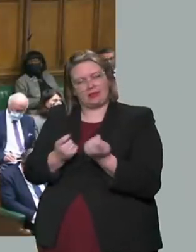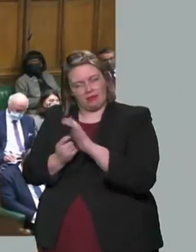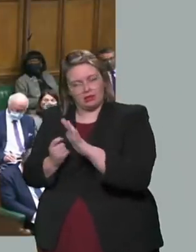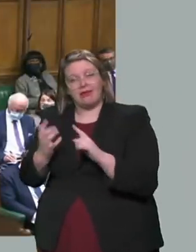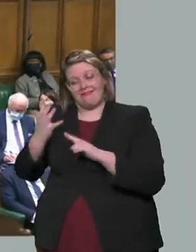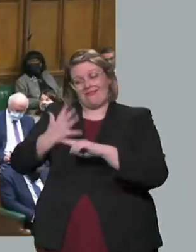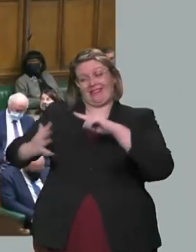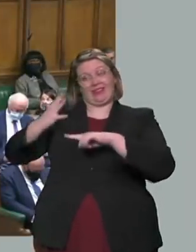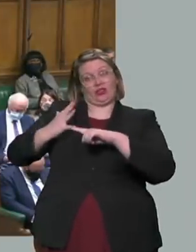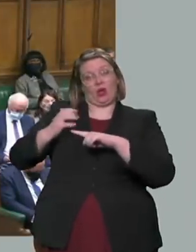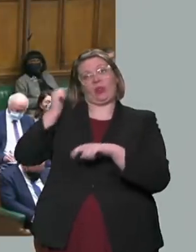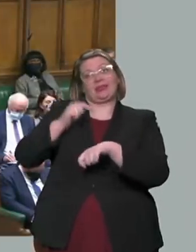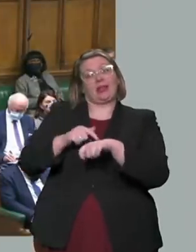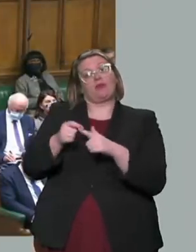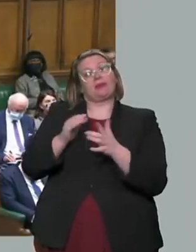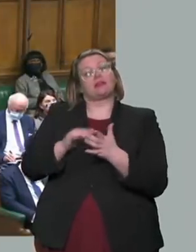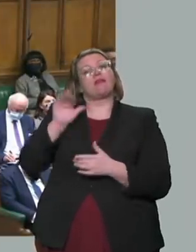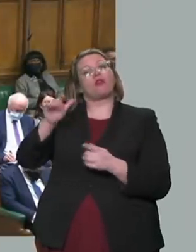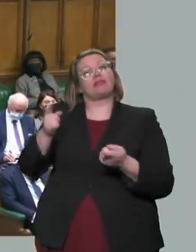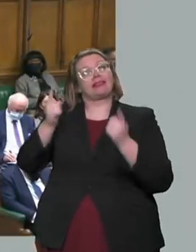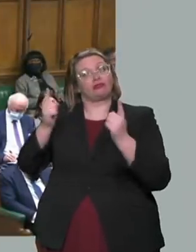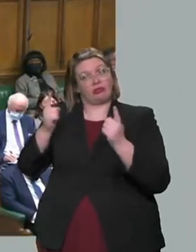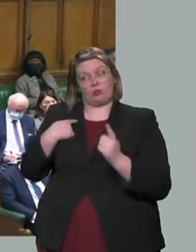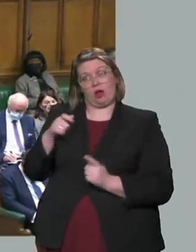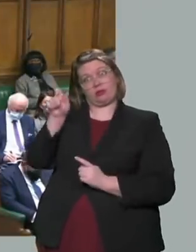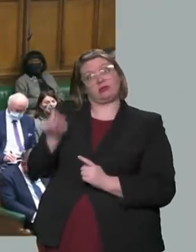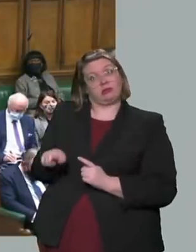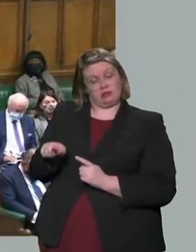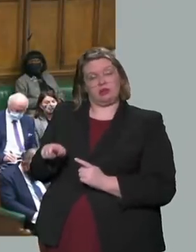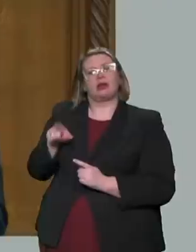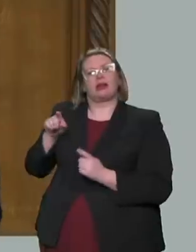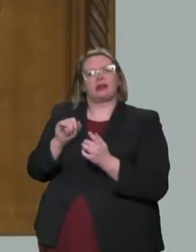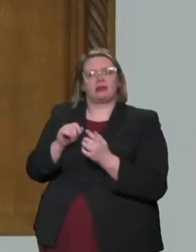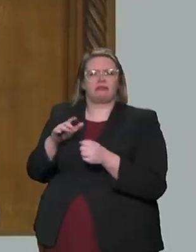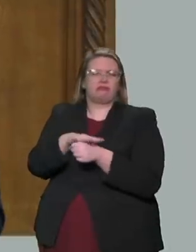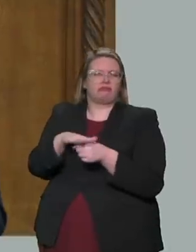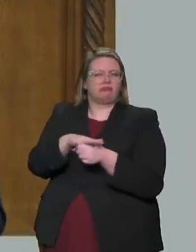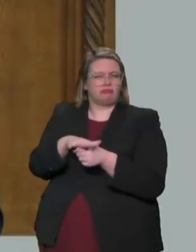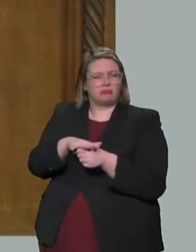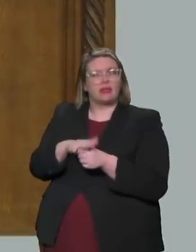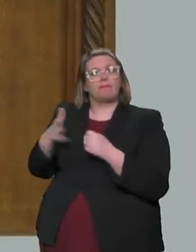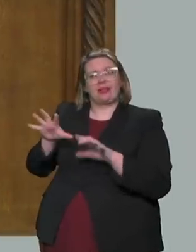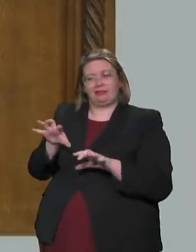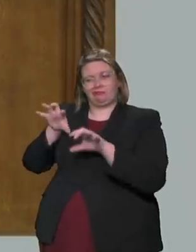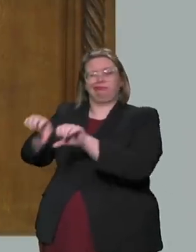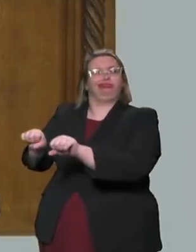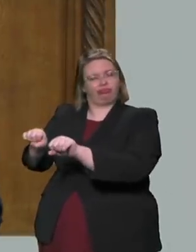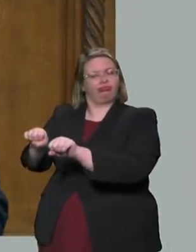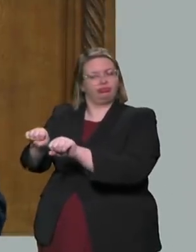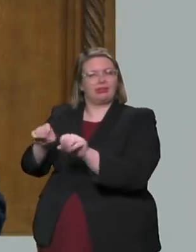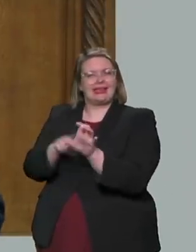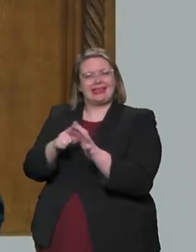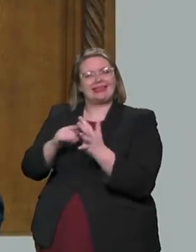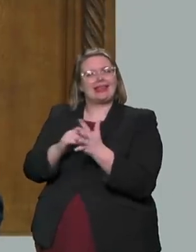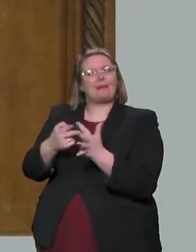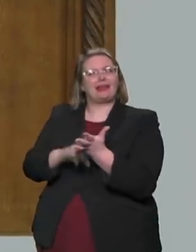Luke Simons was taken captive by the Houthis in Yemen, and unfortunately he's got the former Foreign Secretary sat next to him and another former